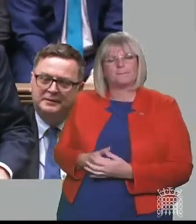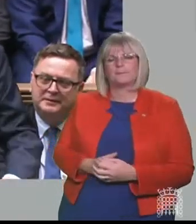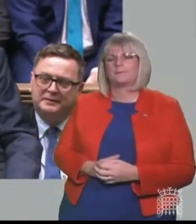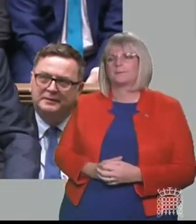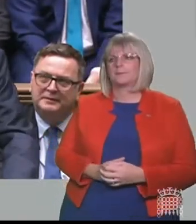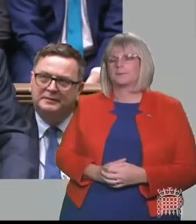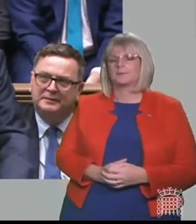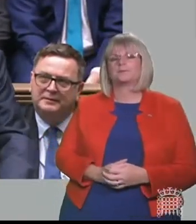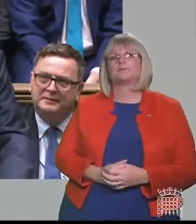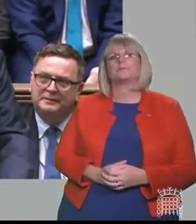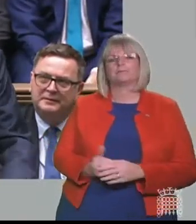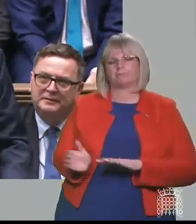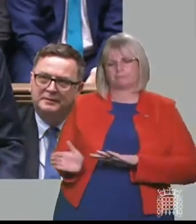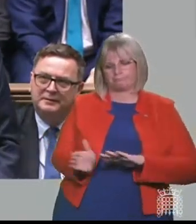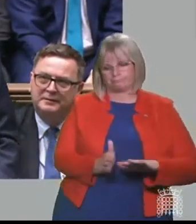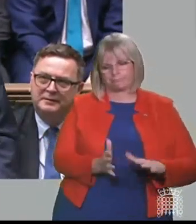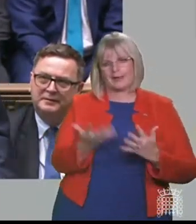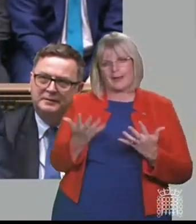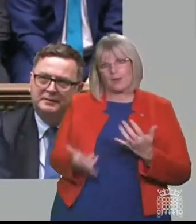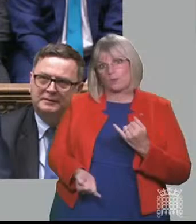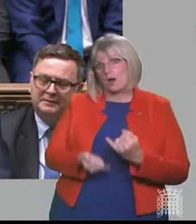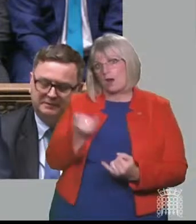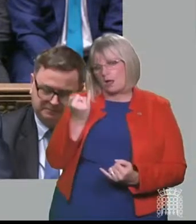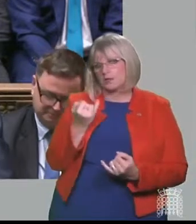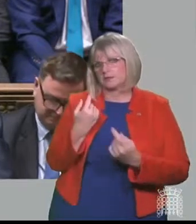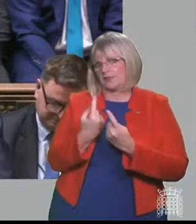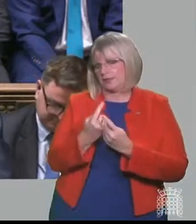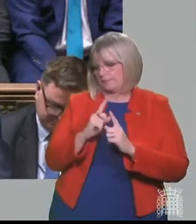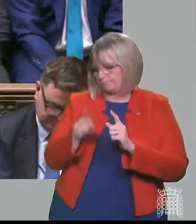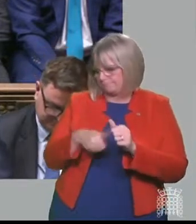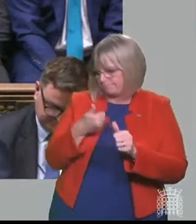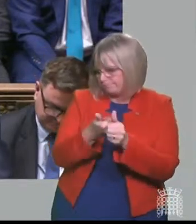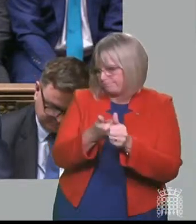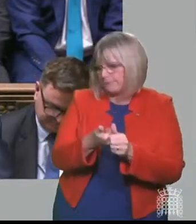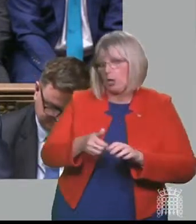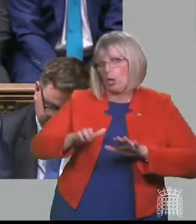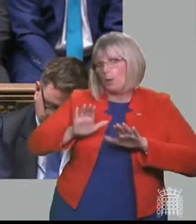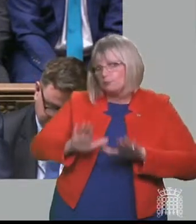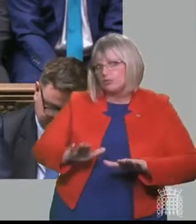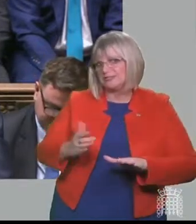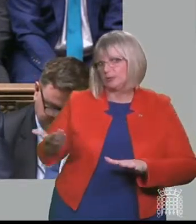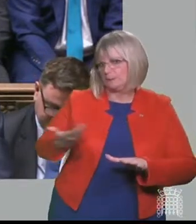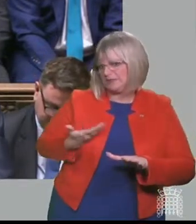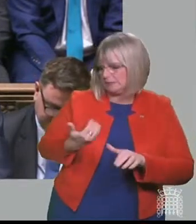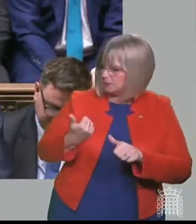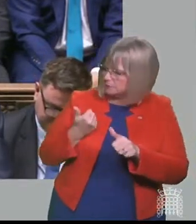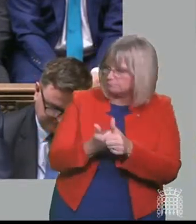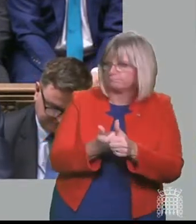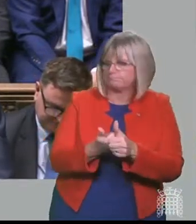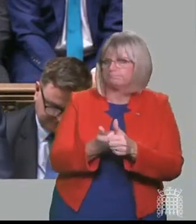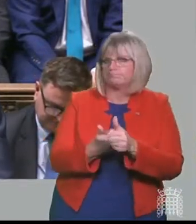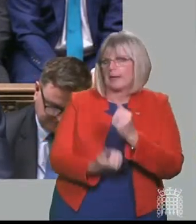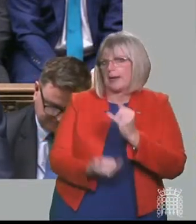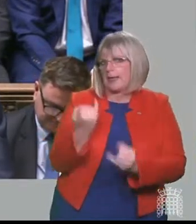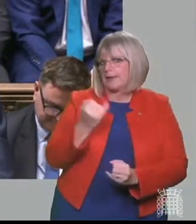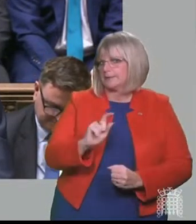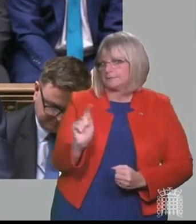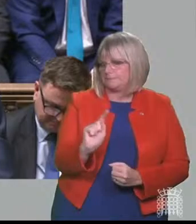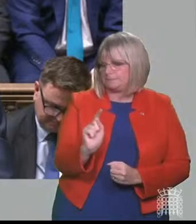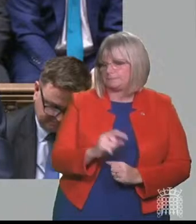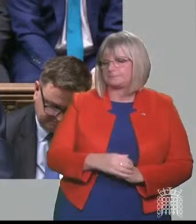I turn now to my final measure to back British business, Mr. Speaker. As I said,